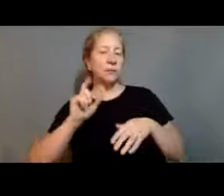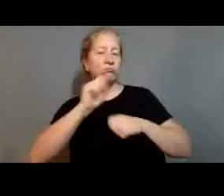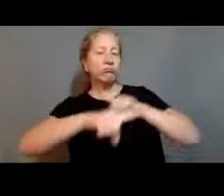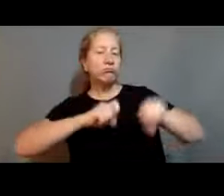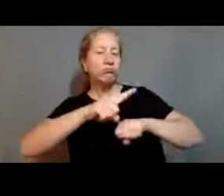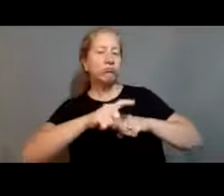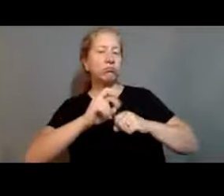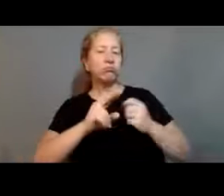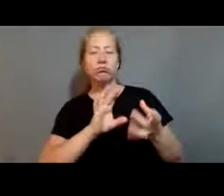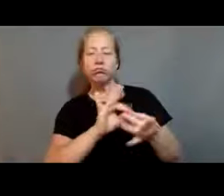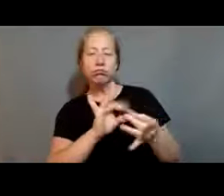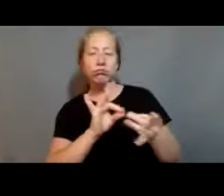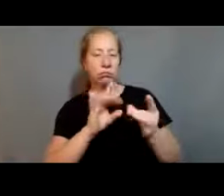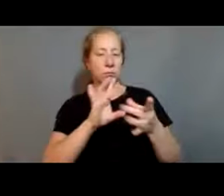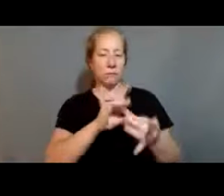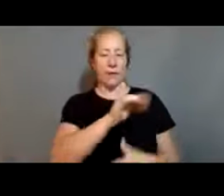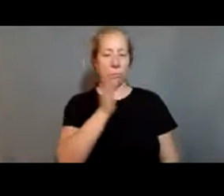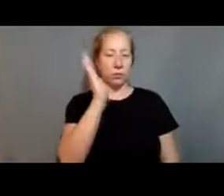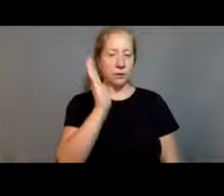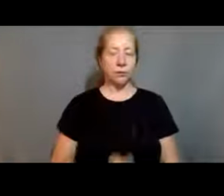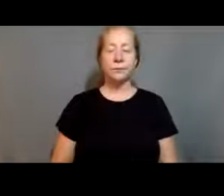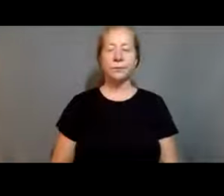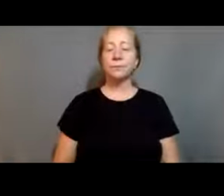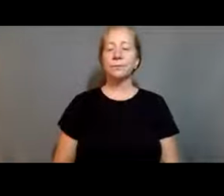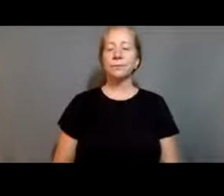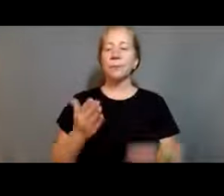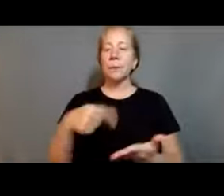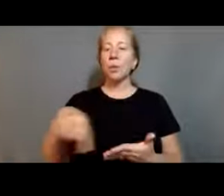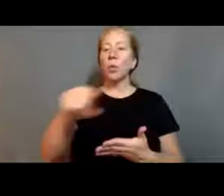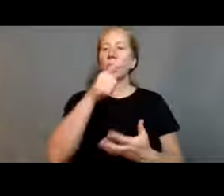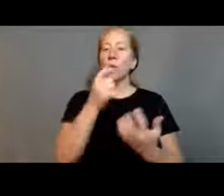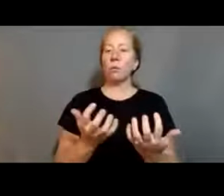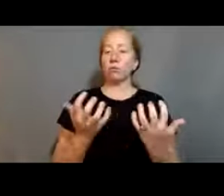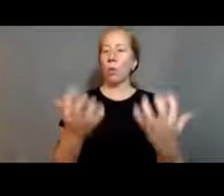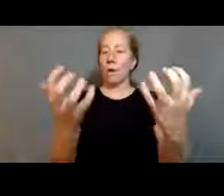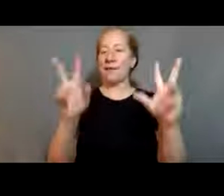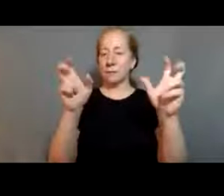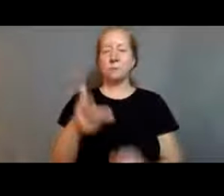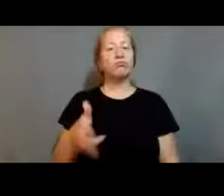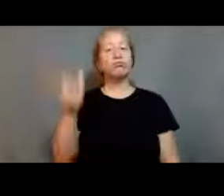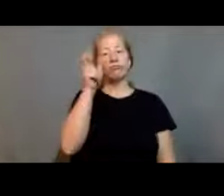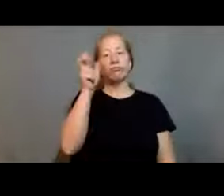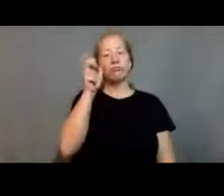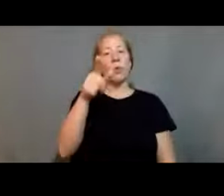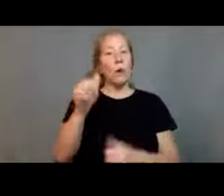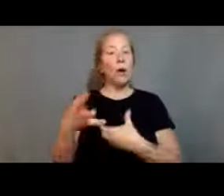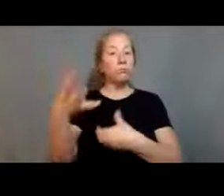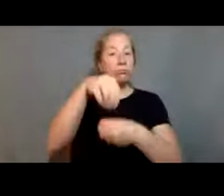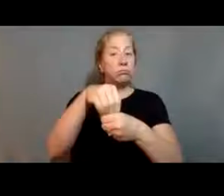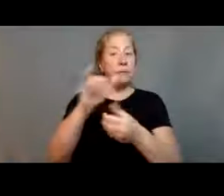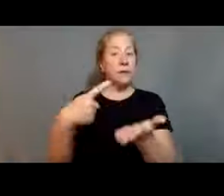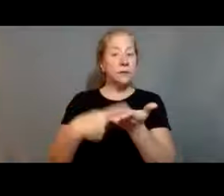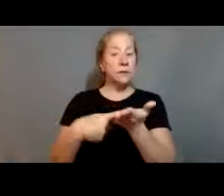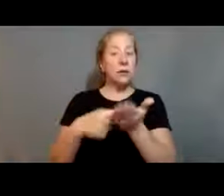and or comments. For those of you in the audience, you can join the discussion by using